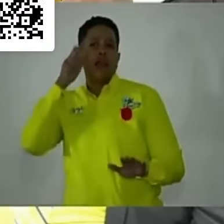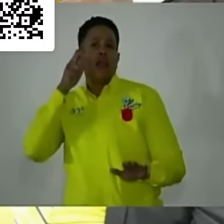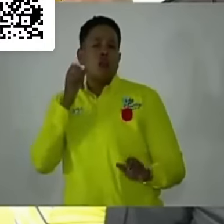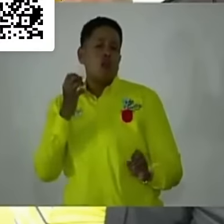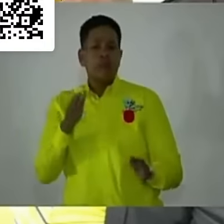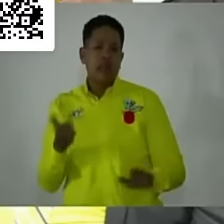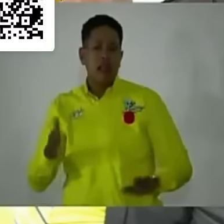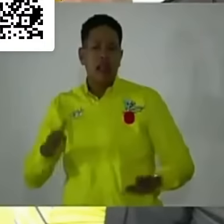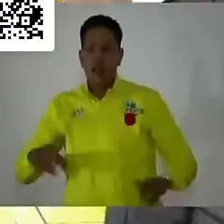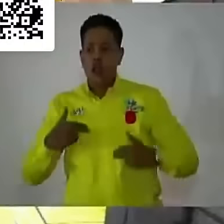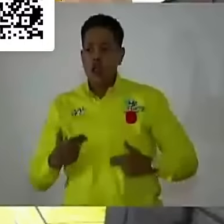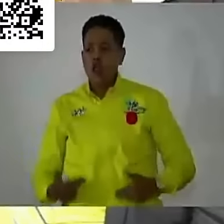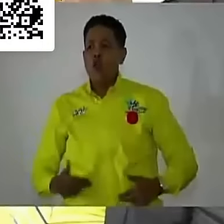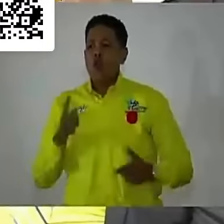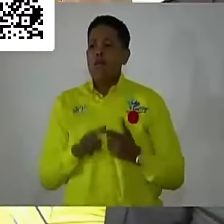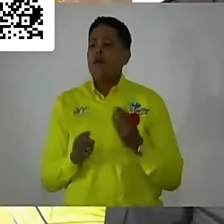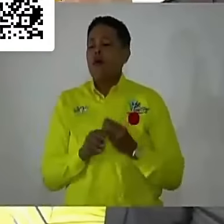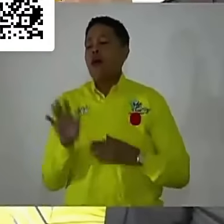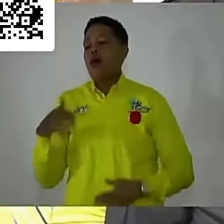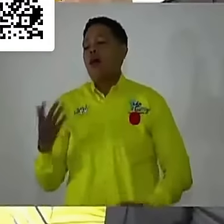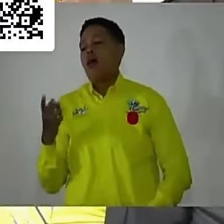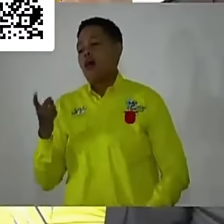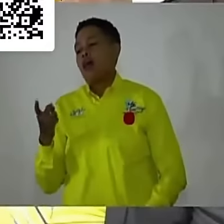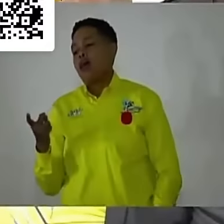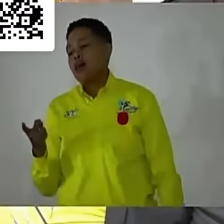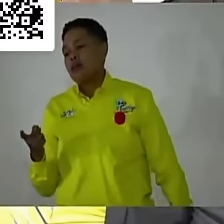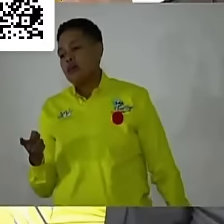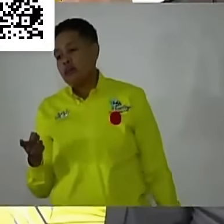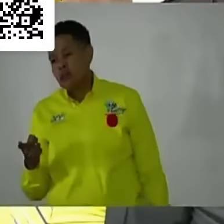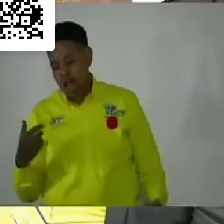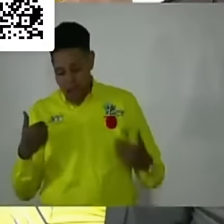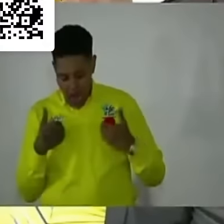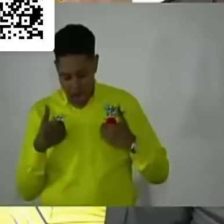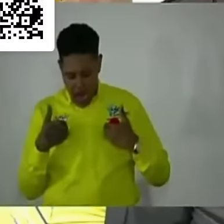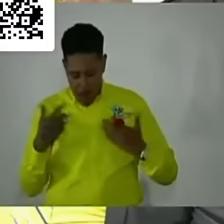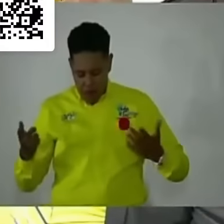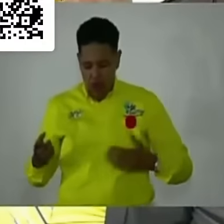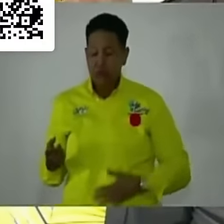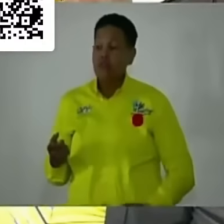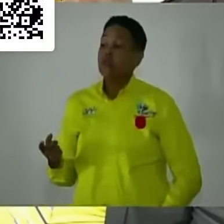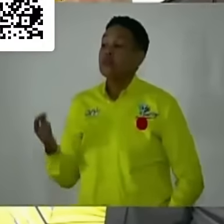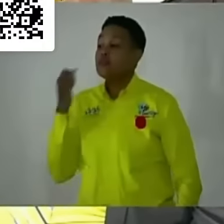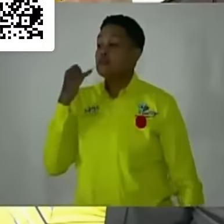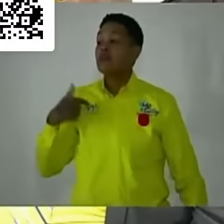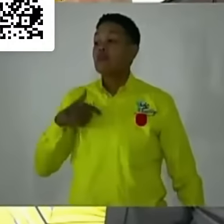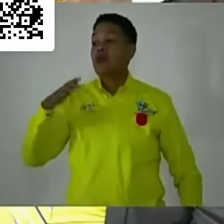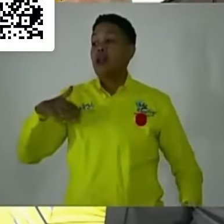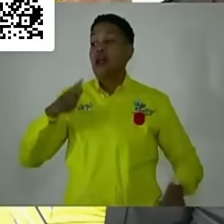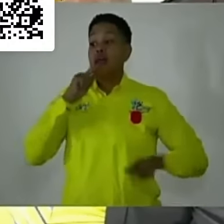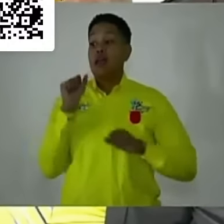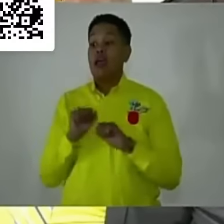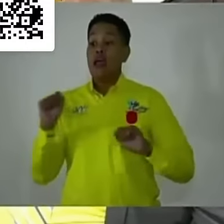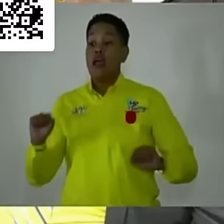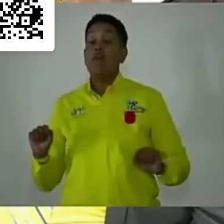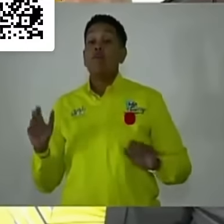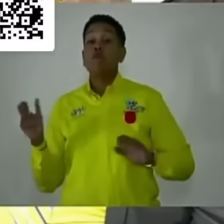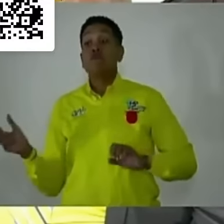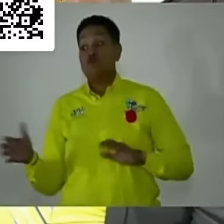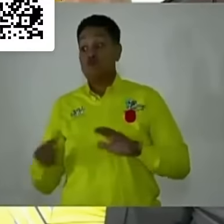of humans and animals. If we are not able to remove